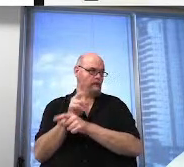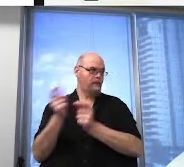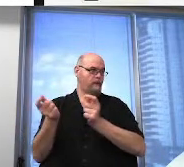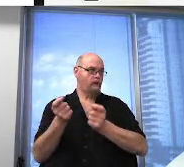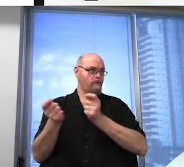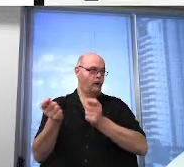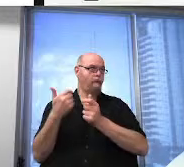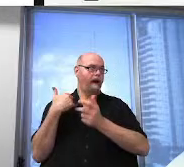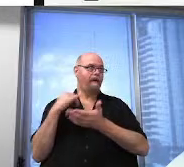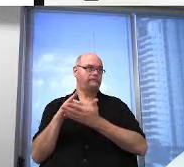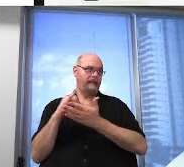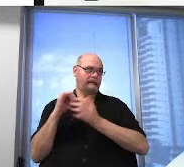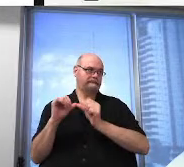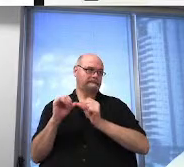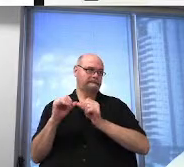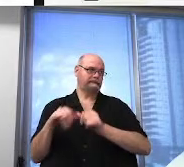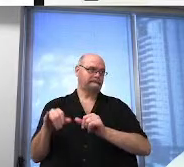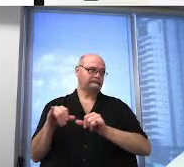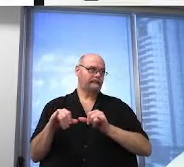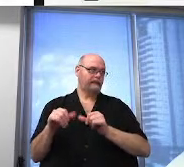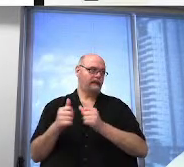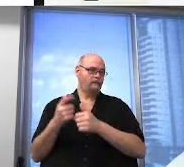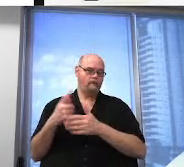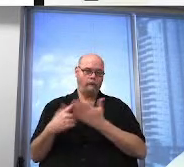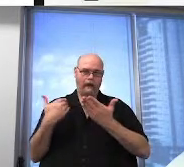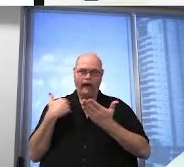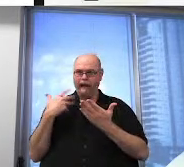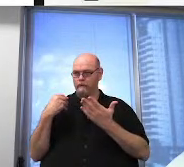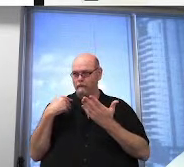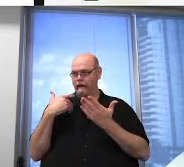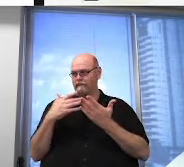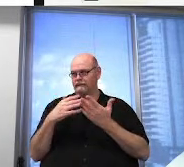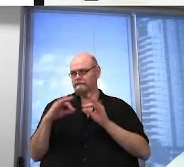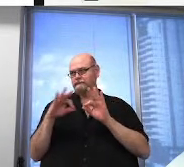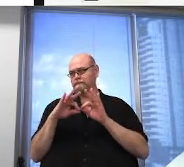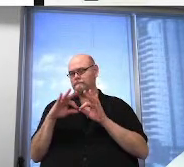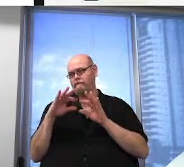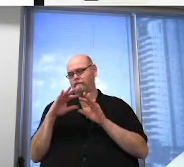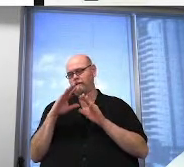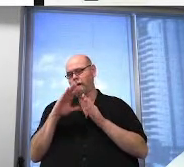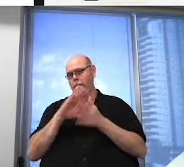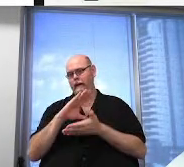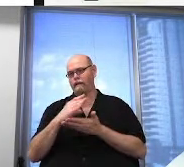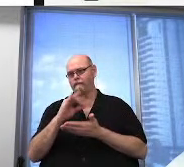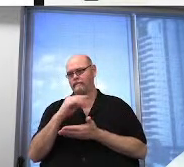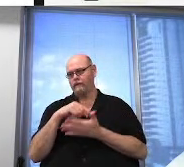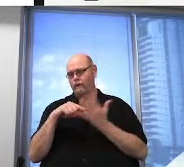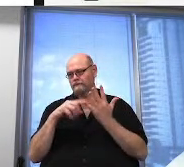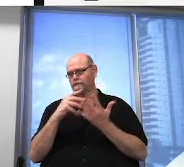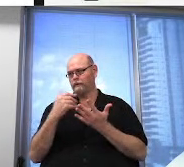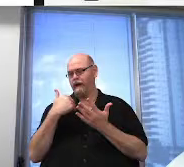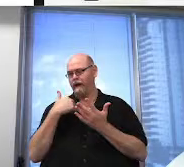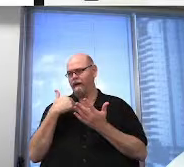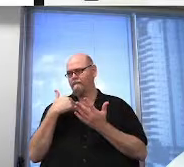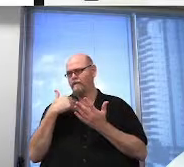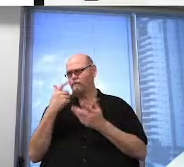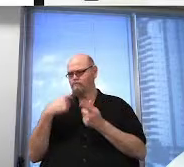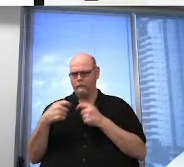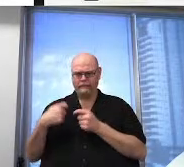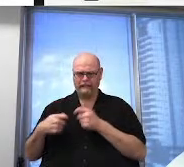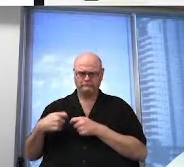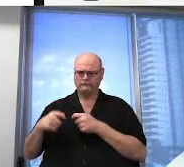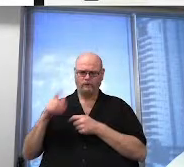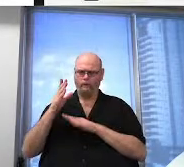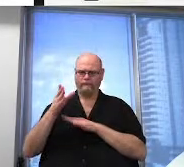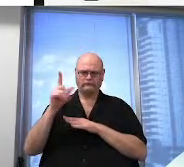have been consistently within what we have because we have done significant amount of them, particularly in polling replacements. We have done